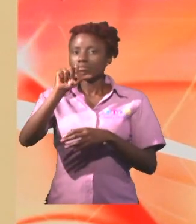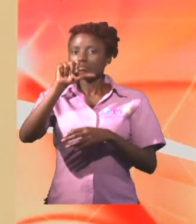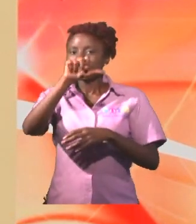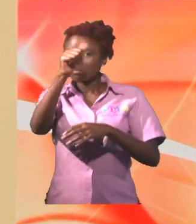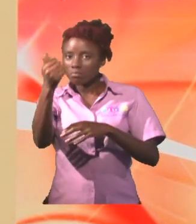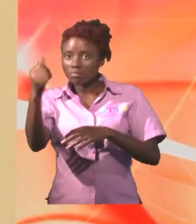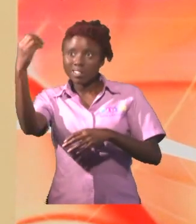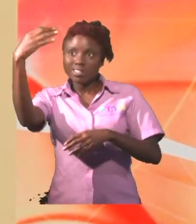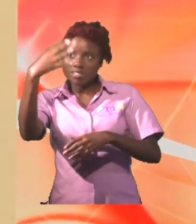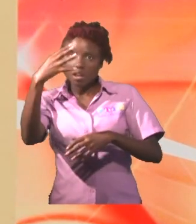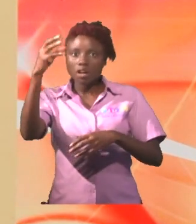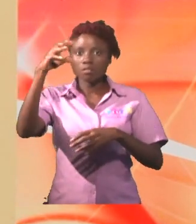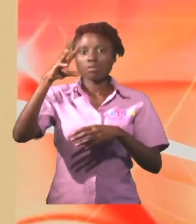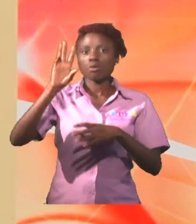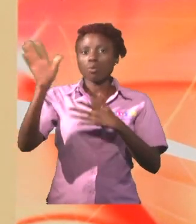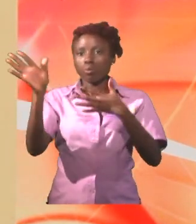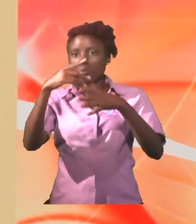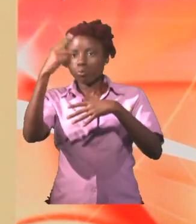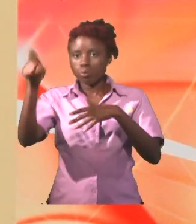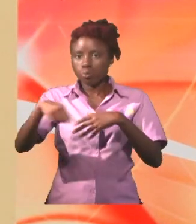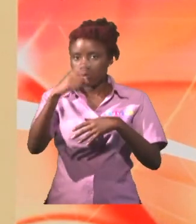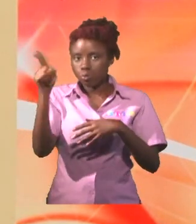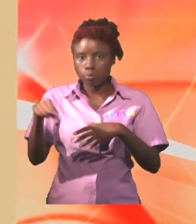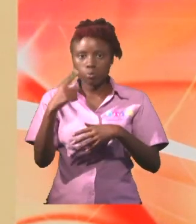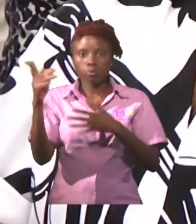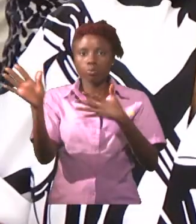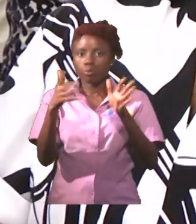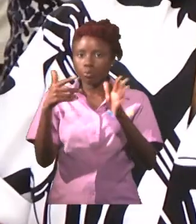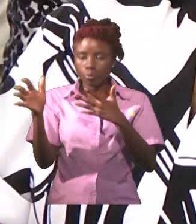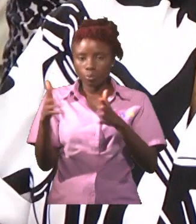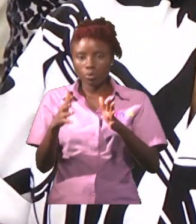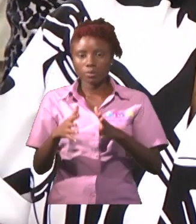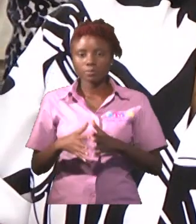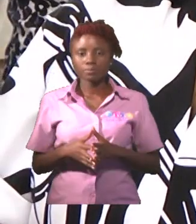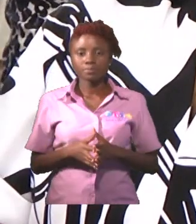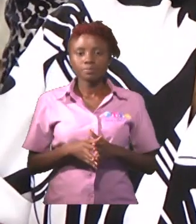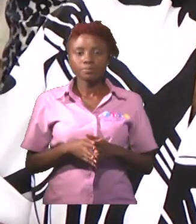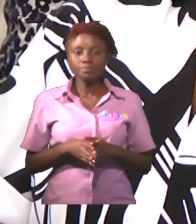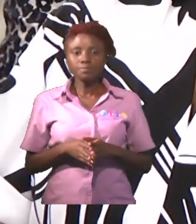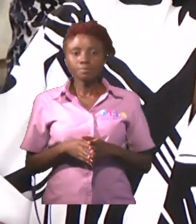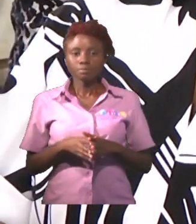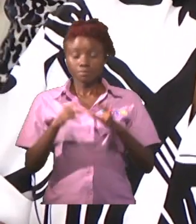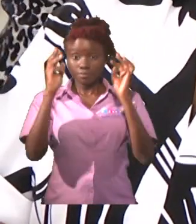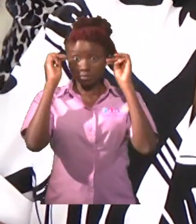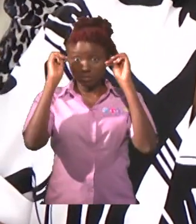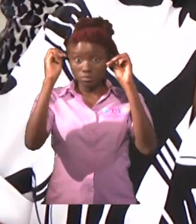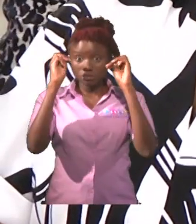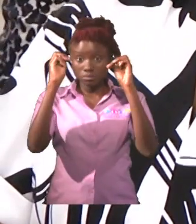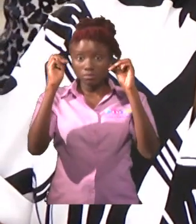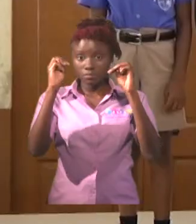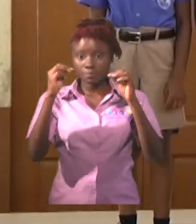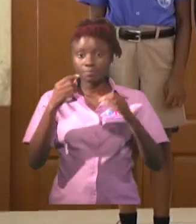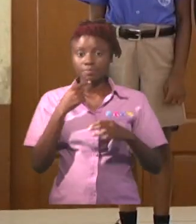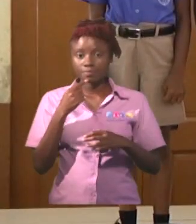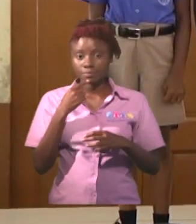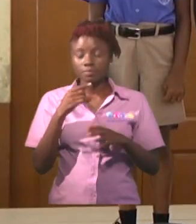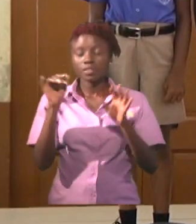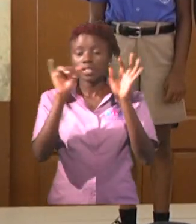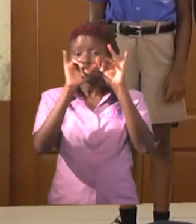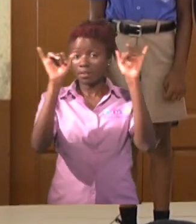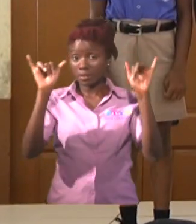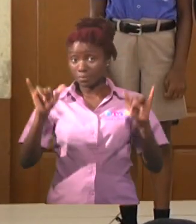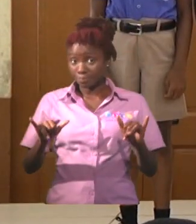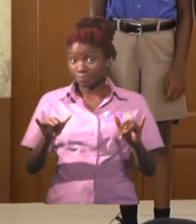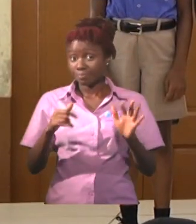that power can come from solar, can come from wind. Minister Iona Webster-Roy reminded the students that the system highlights